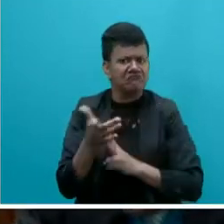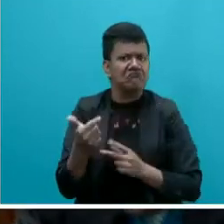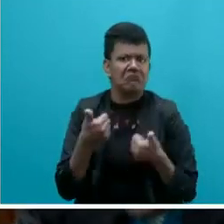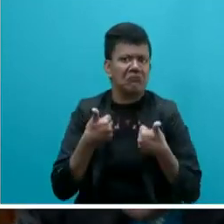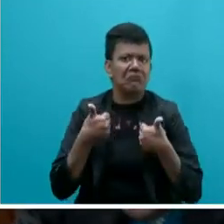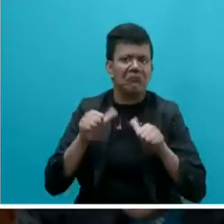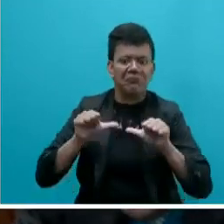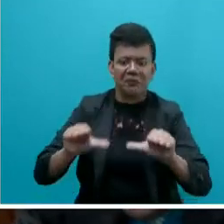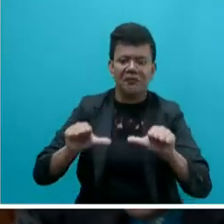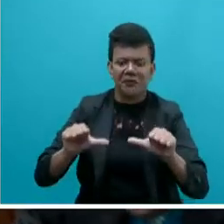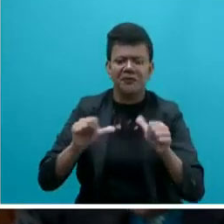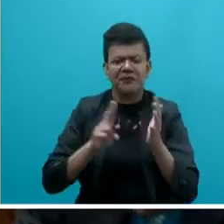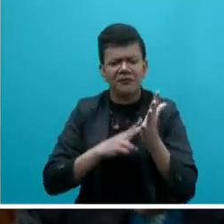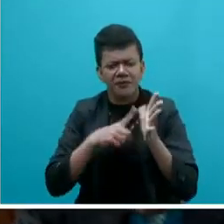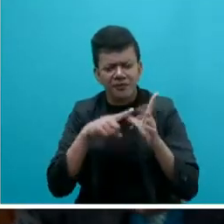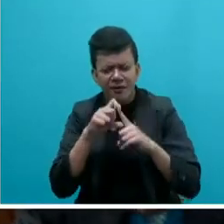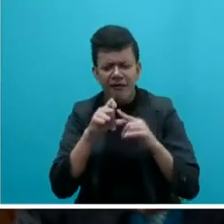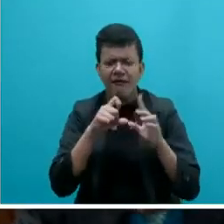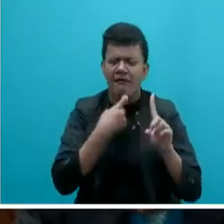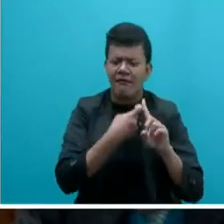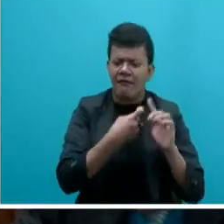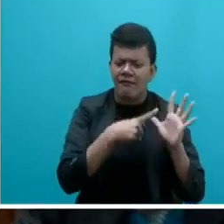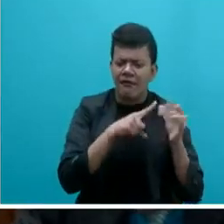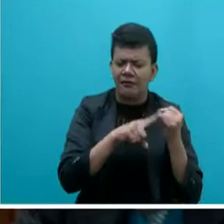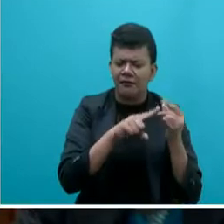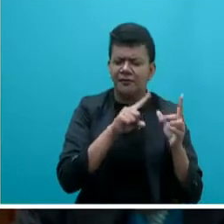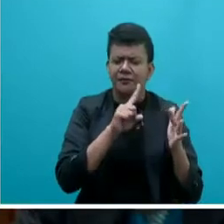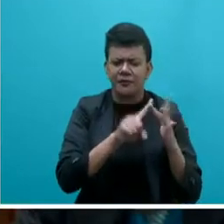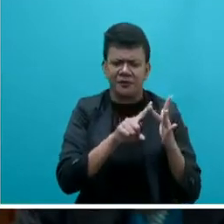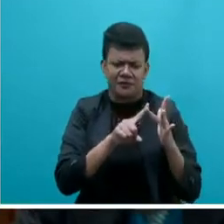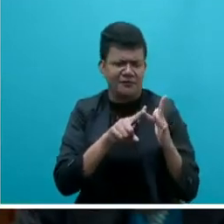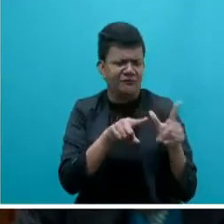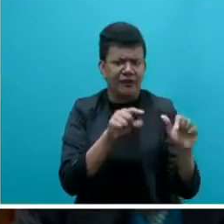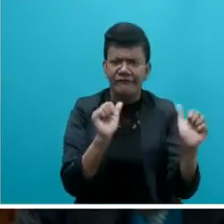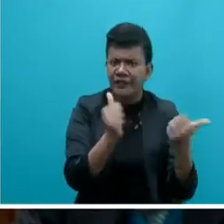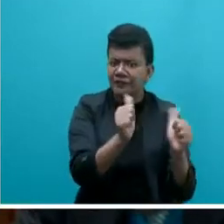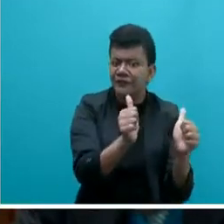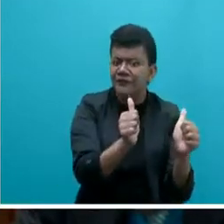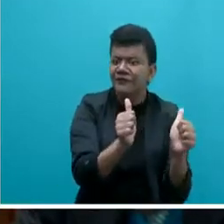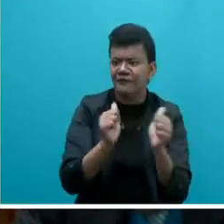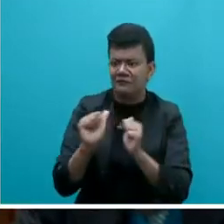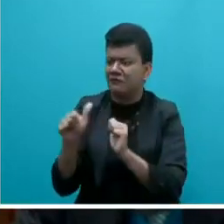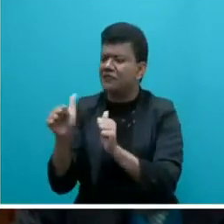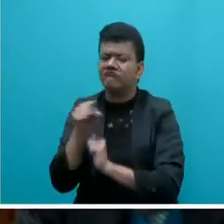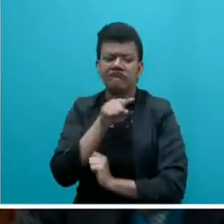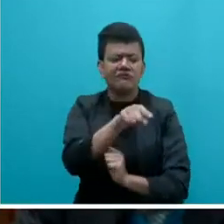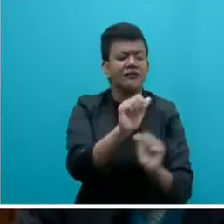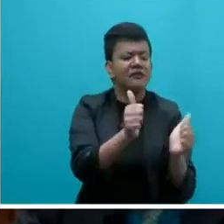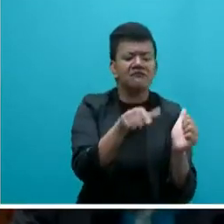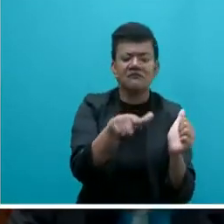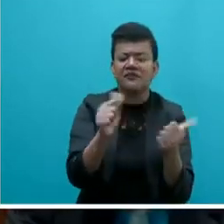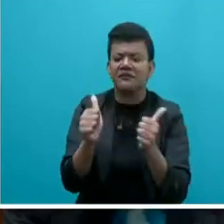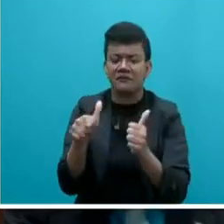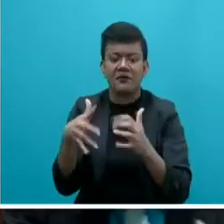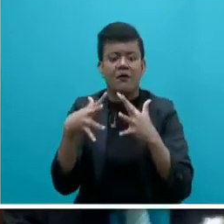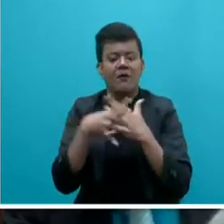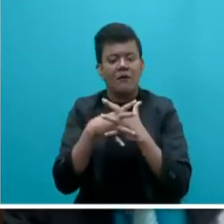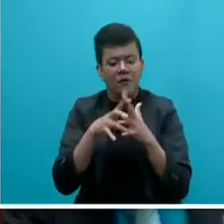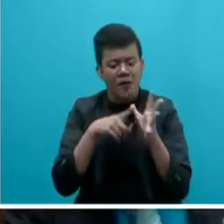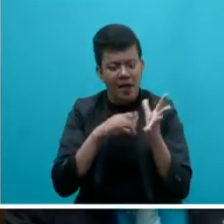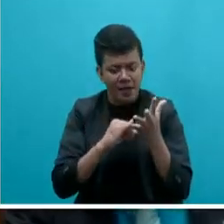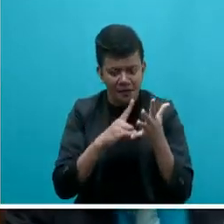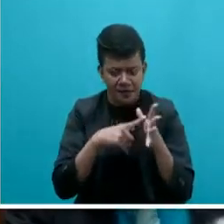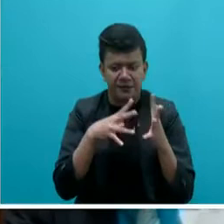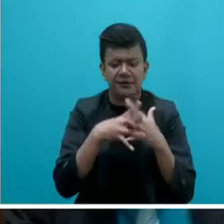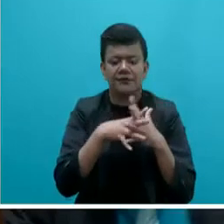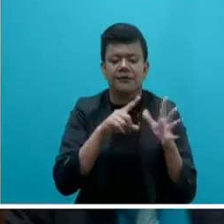stopped due to the, we are not able to cart material, and also same in Wainawanga village. Savu